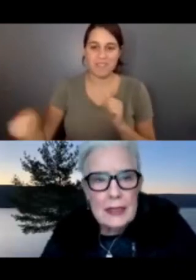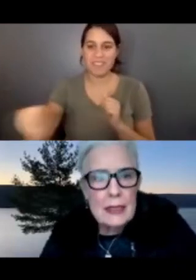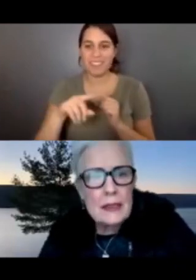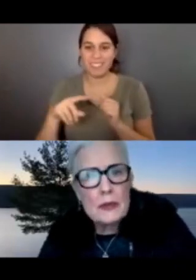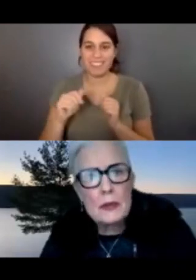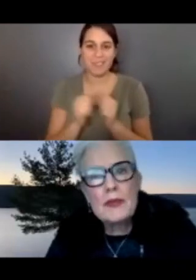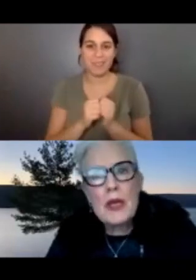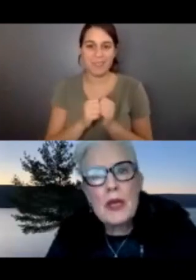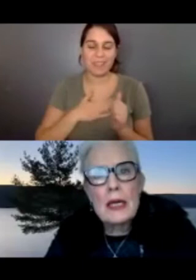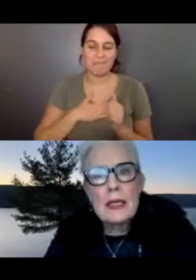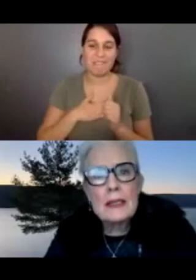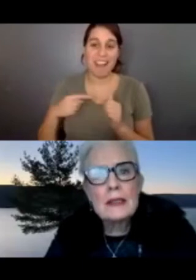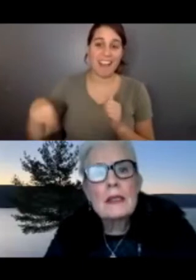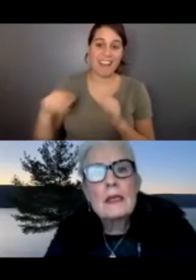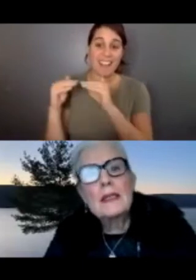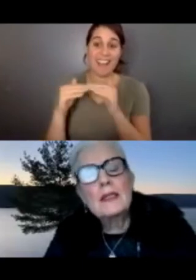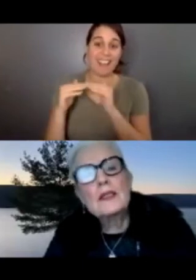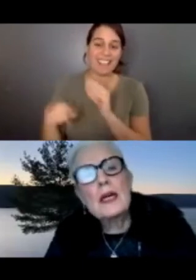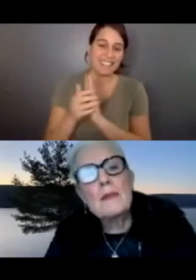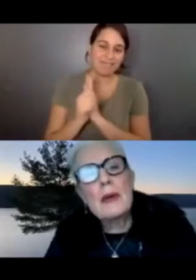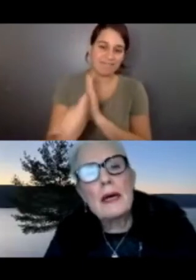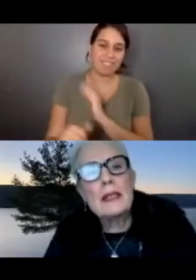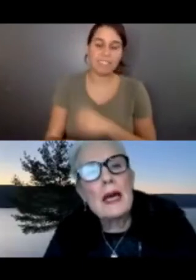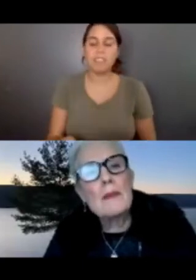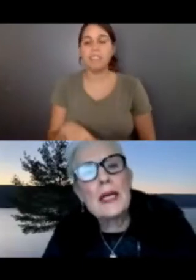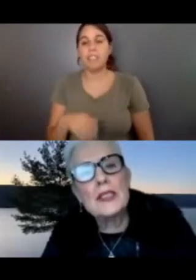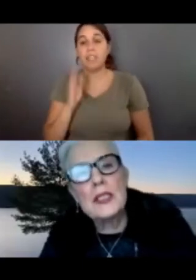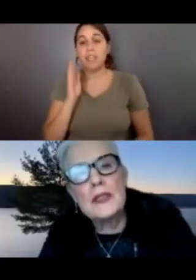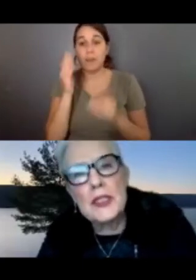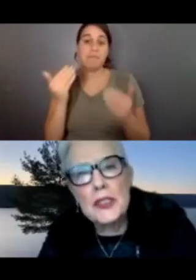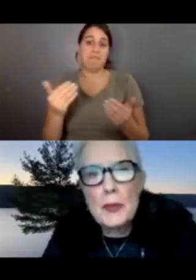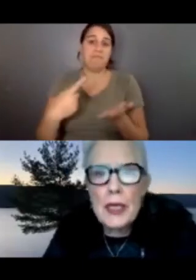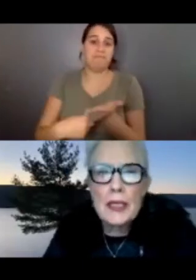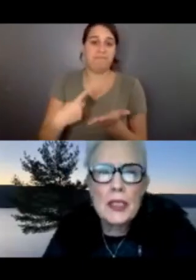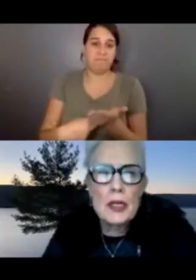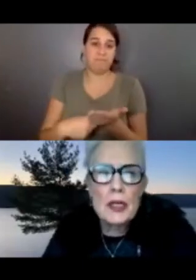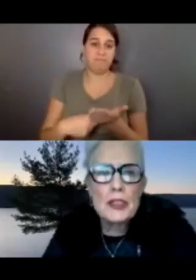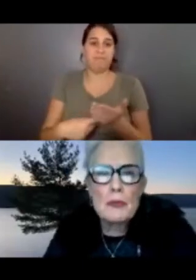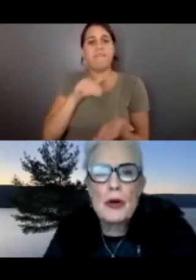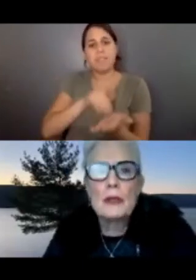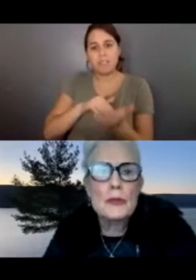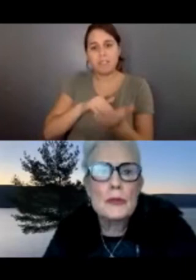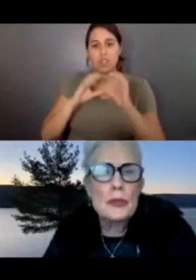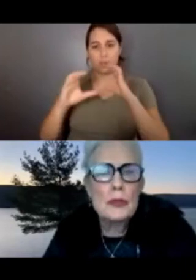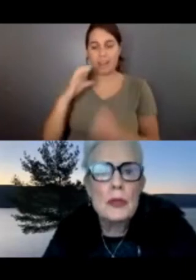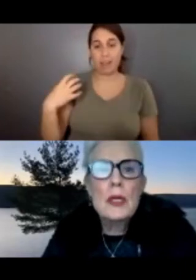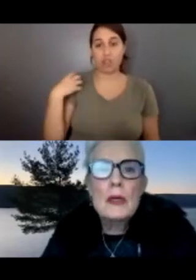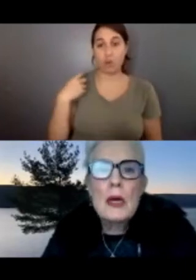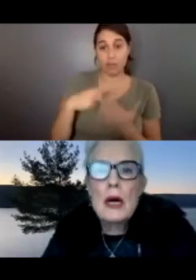really talented group of colleagues and to talk about the application of the physician communication coaching program